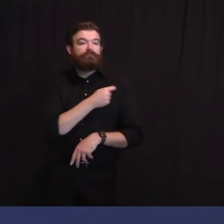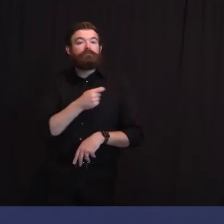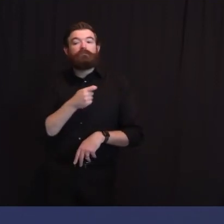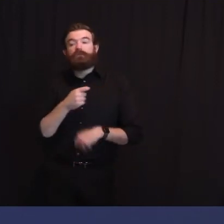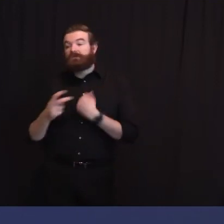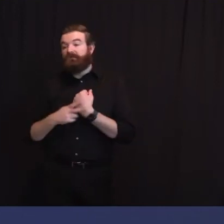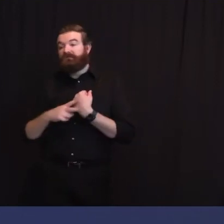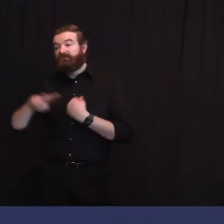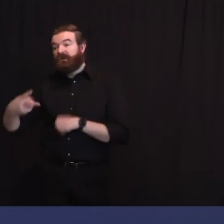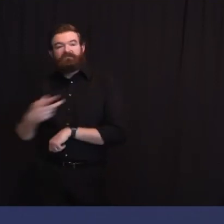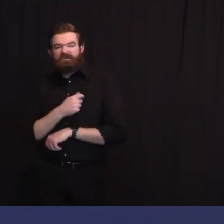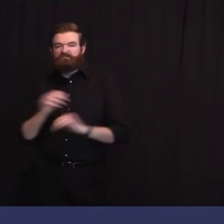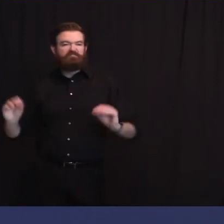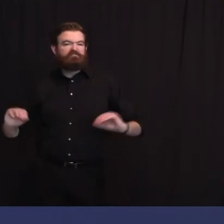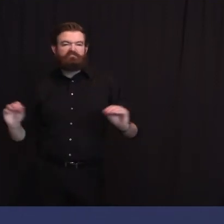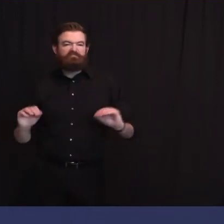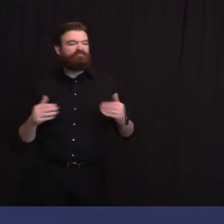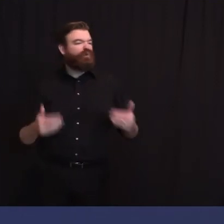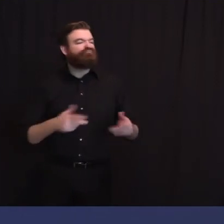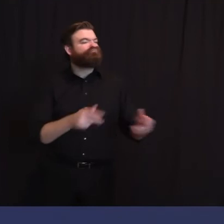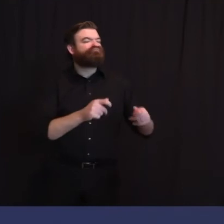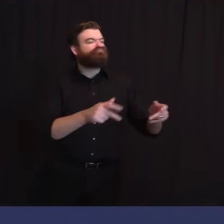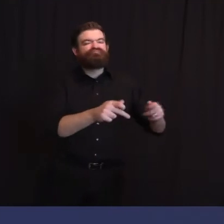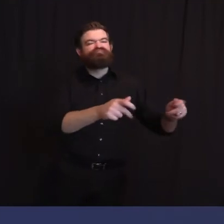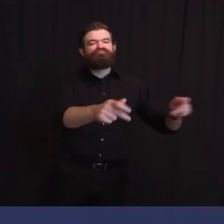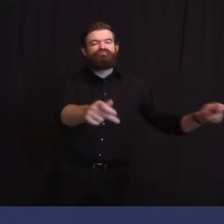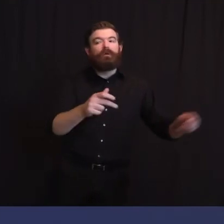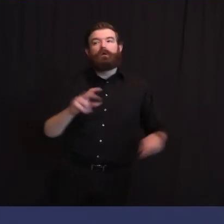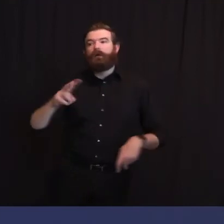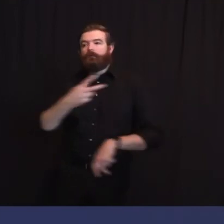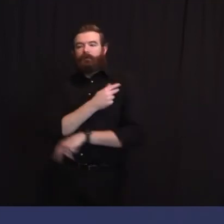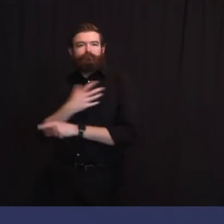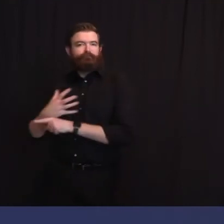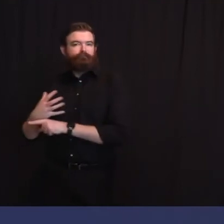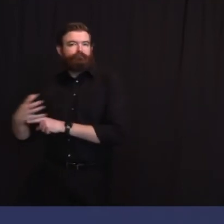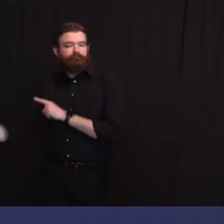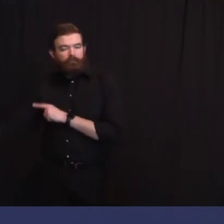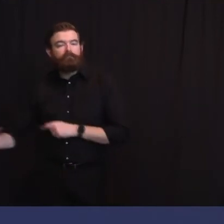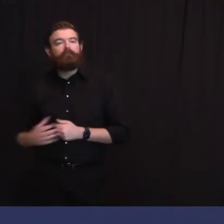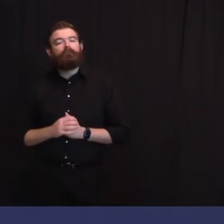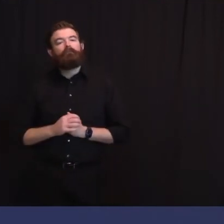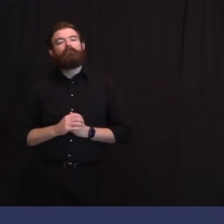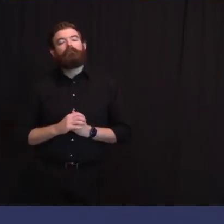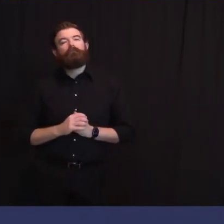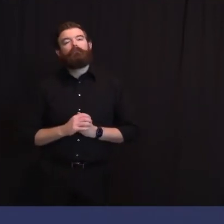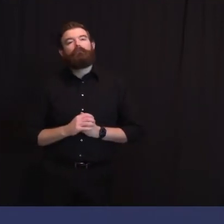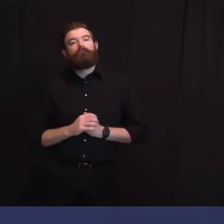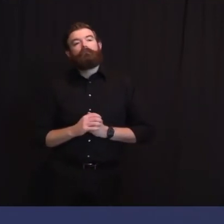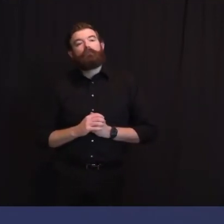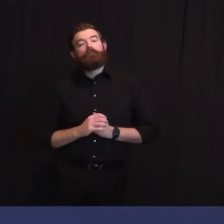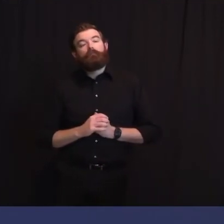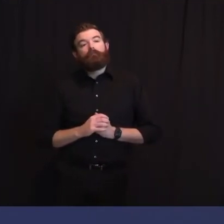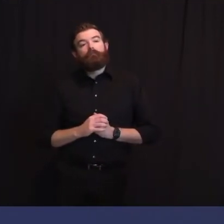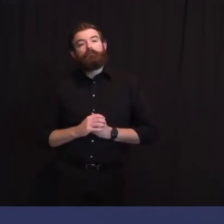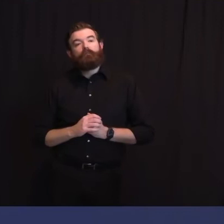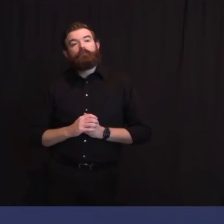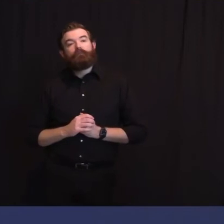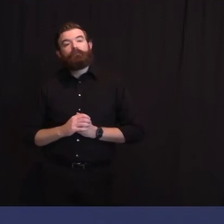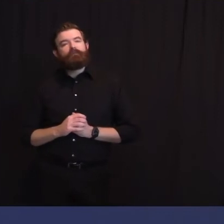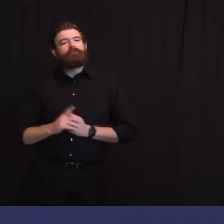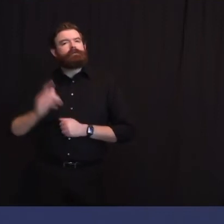on Comcast putting limits on data amounts with everyone at home streaming for work and school? They're apparently making everybody pay an extra $30 a